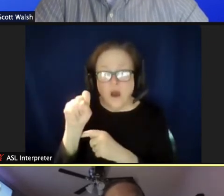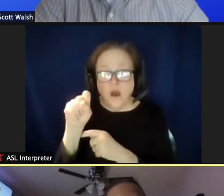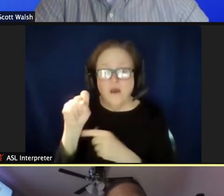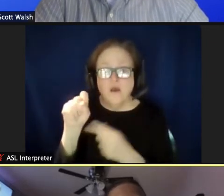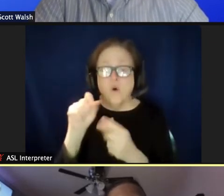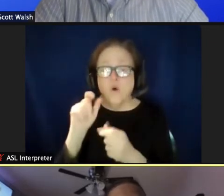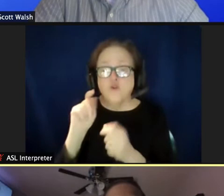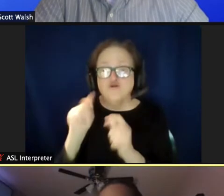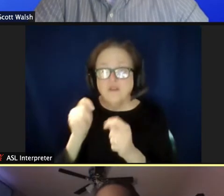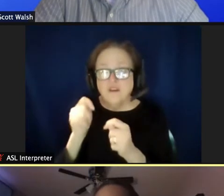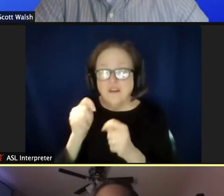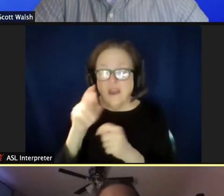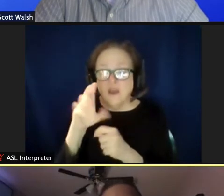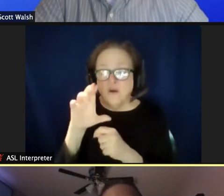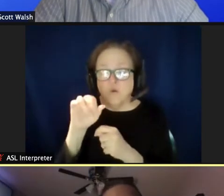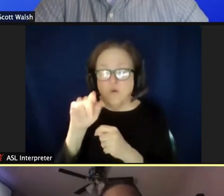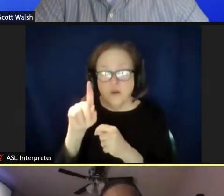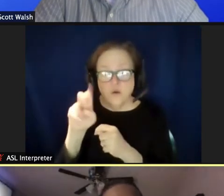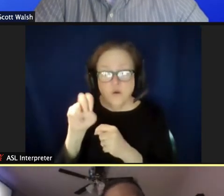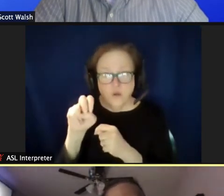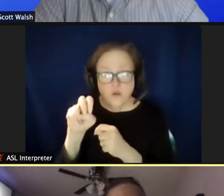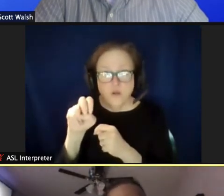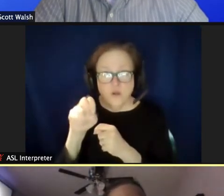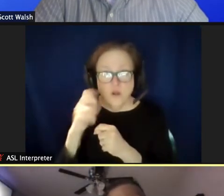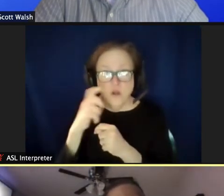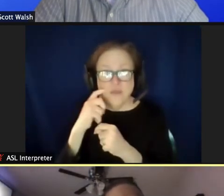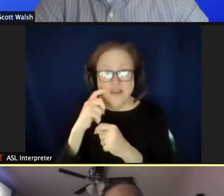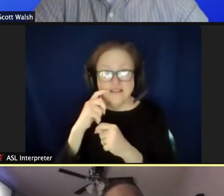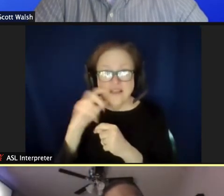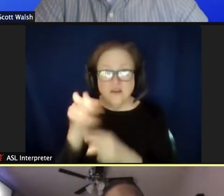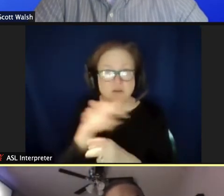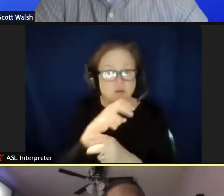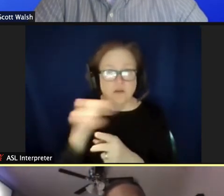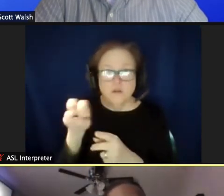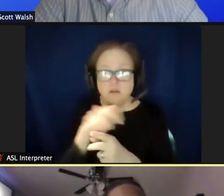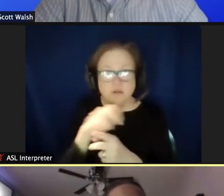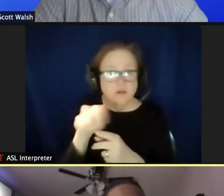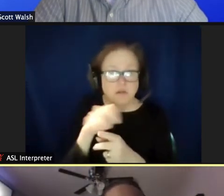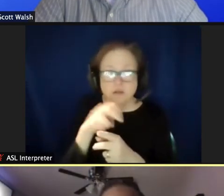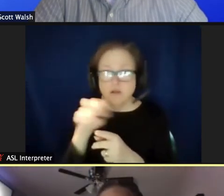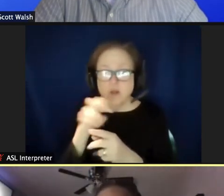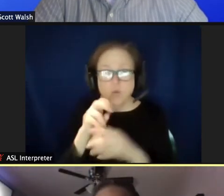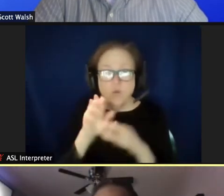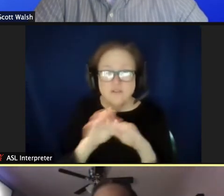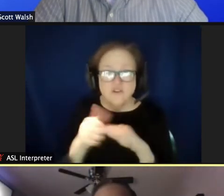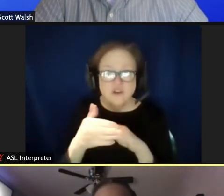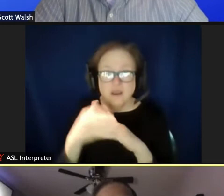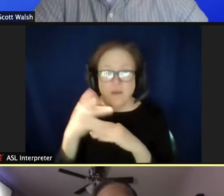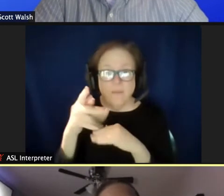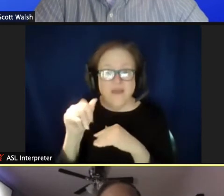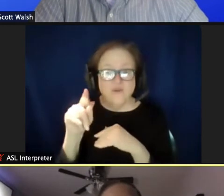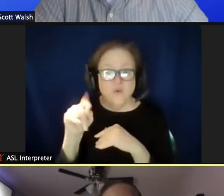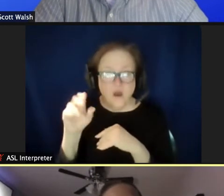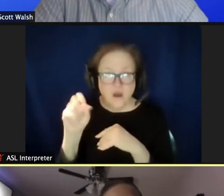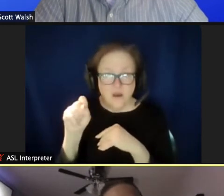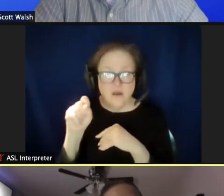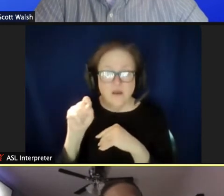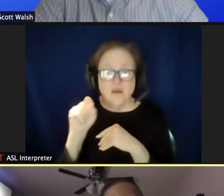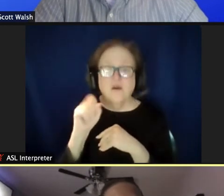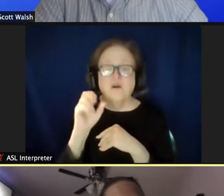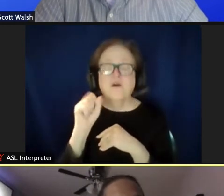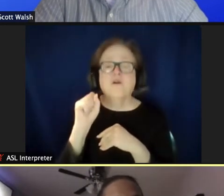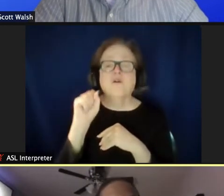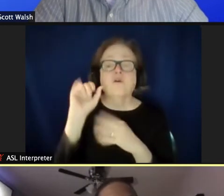later teenage years, because it has the same dialect with Jamaican Patois. That being said,